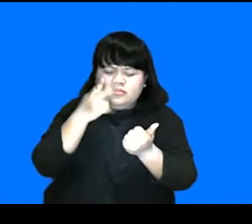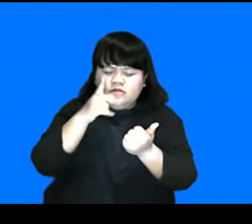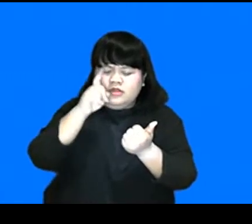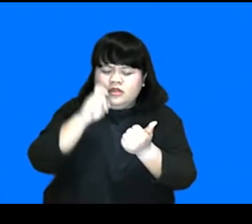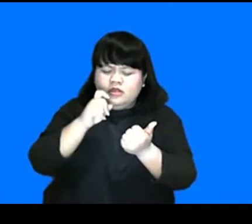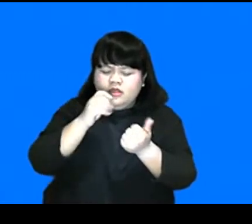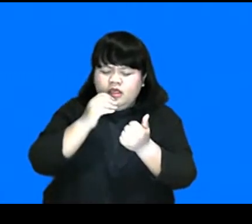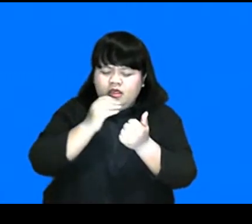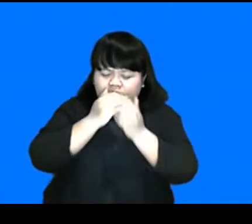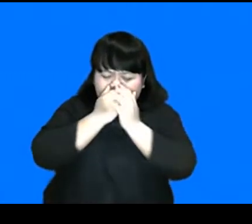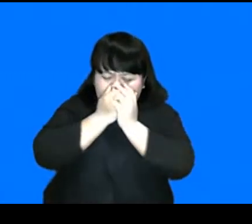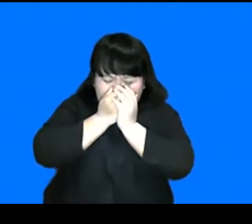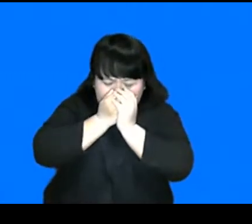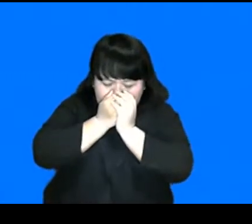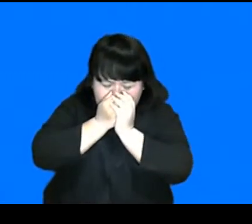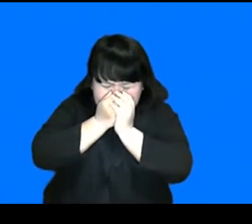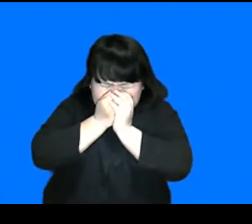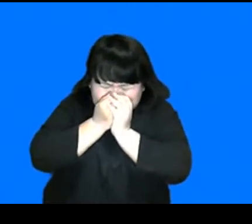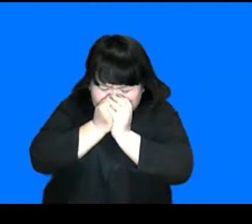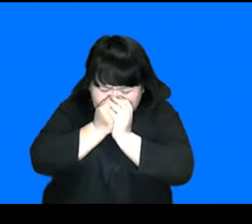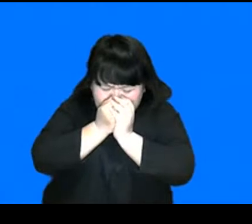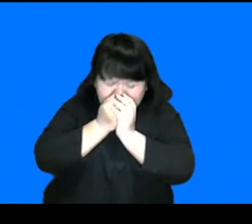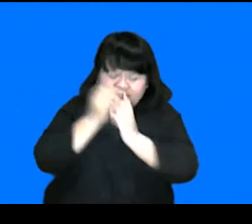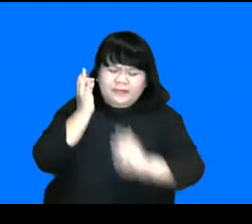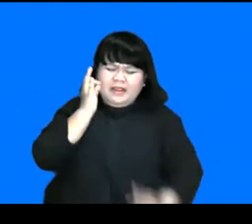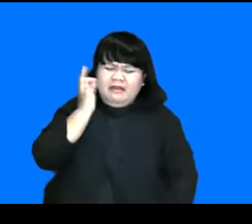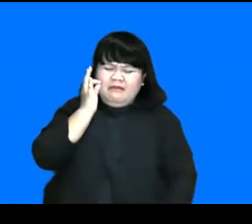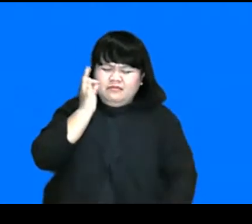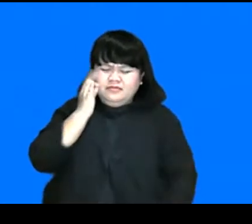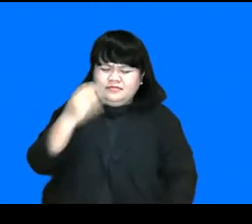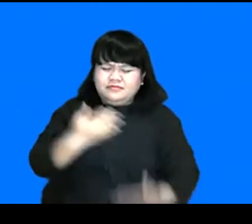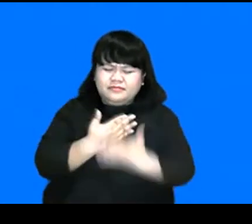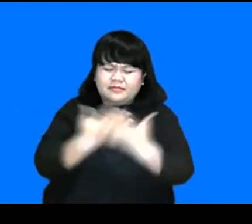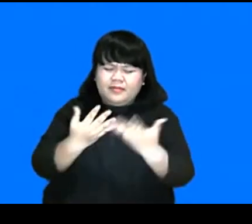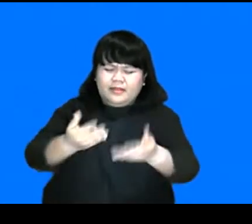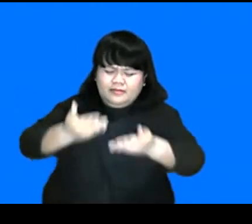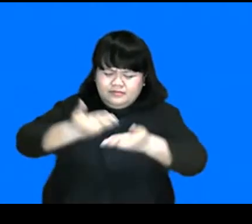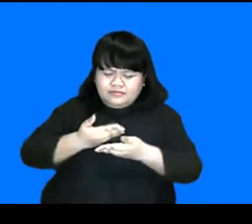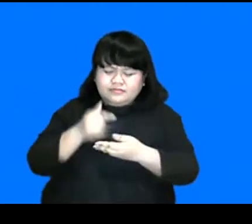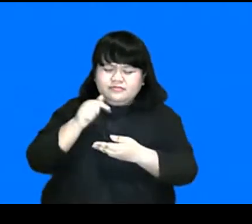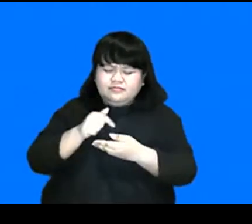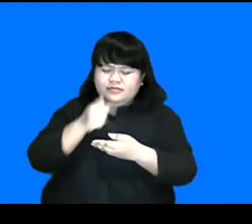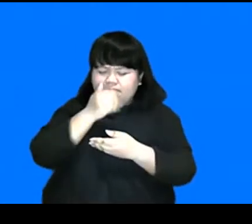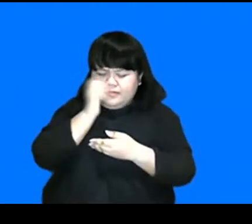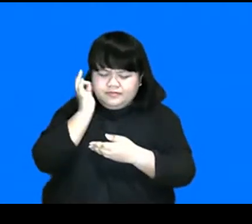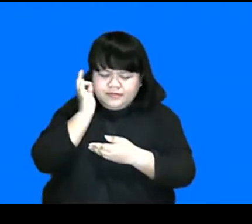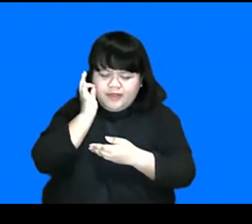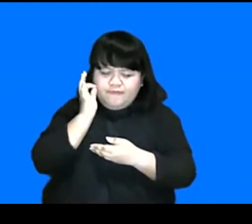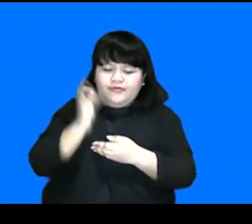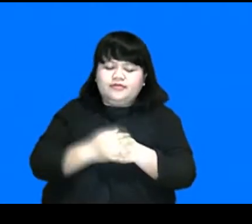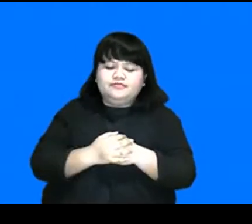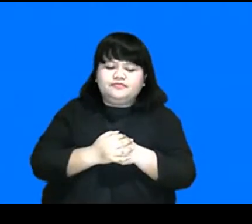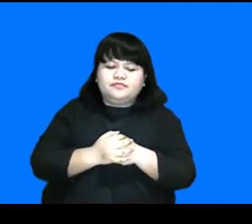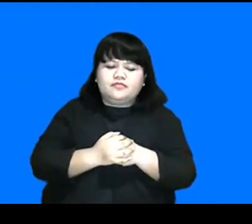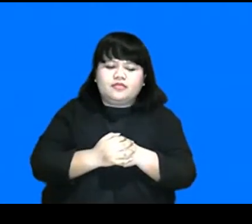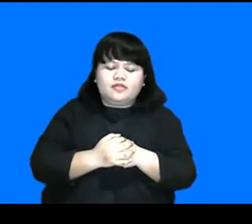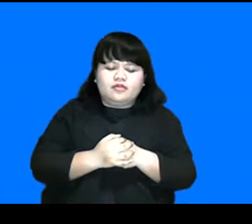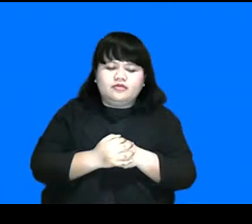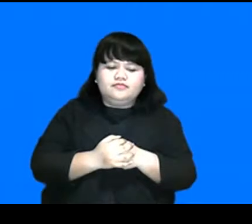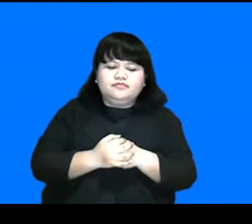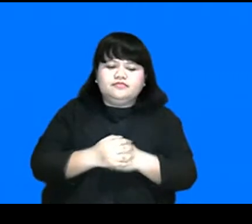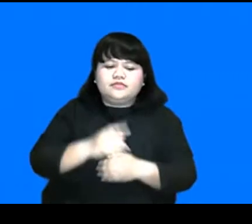And there is a possibility that the high net worth individual will accept this also. Yeah.